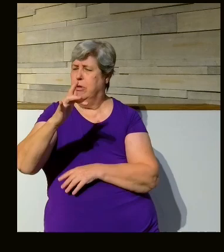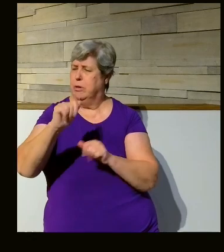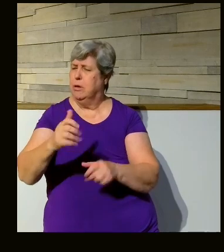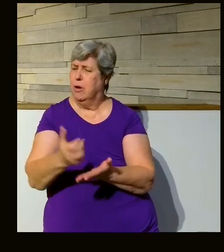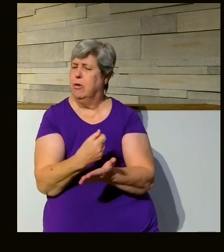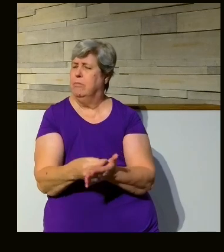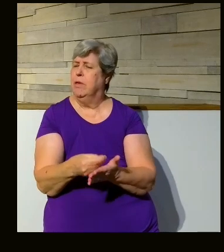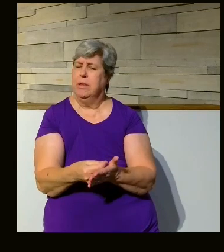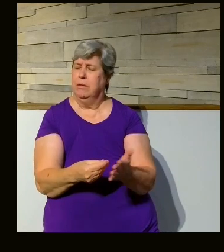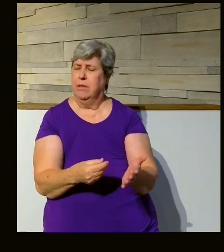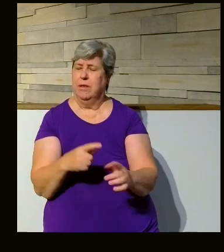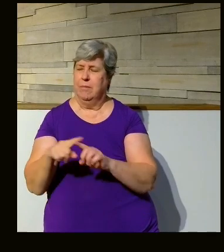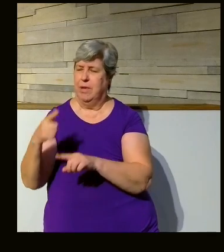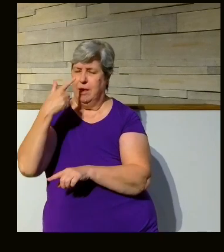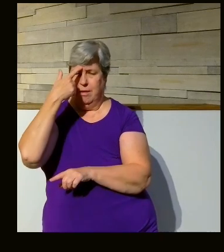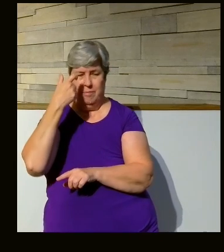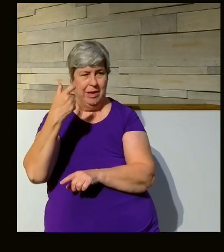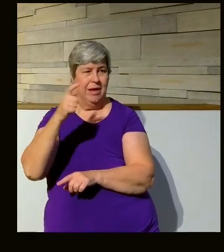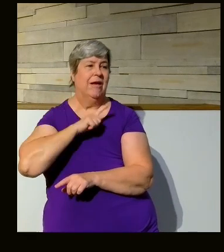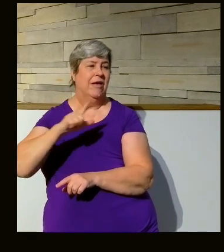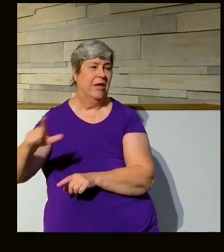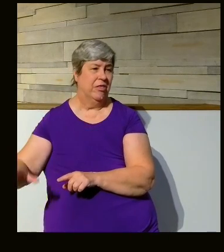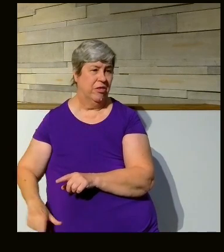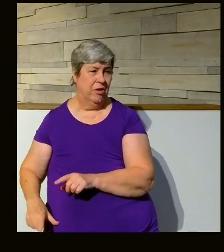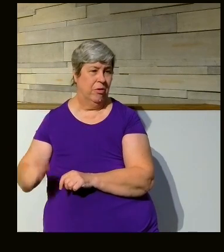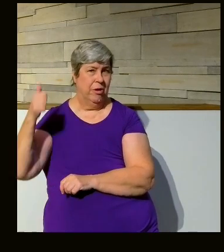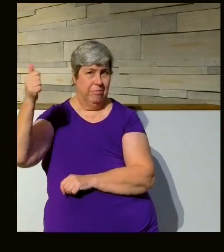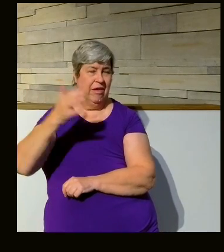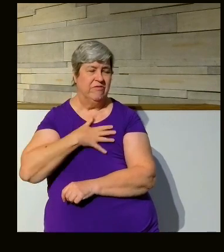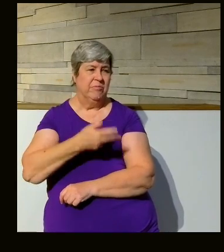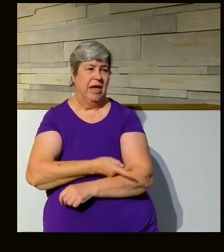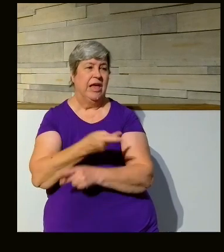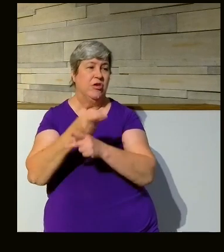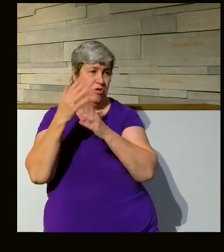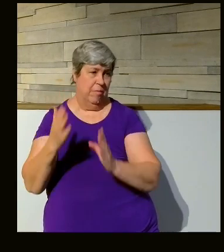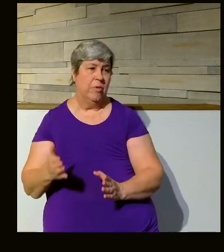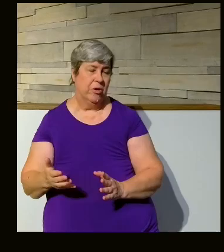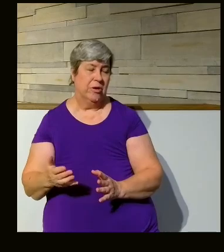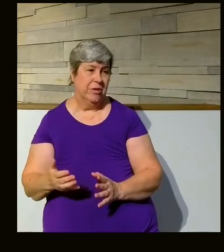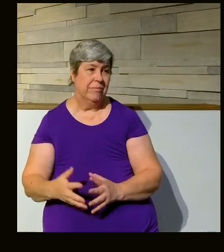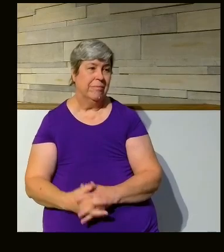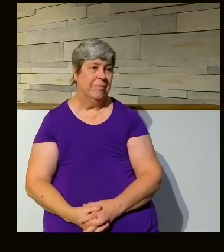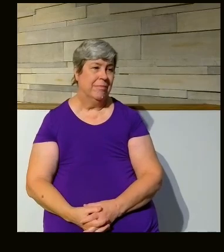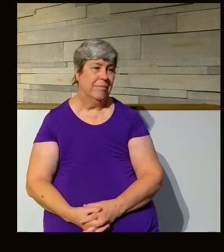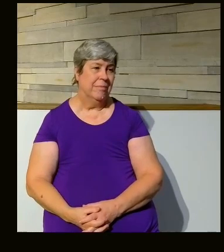bread, but because the Lord is my shepherd, end